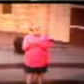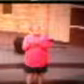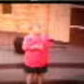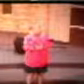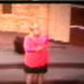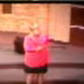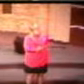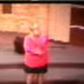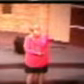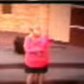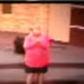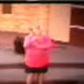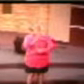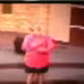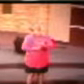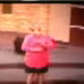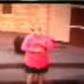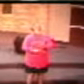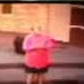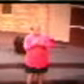and smiles and waves at people.